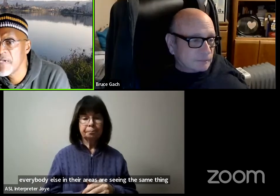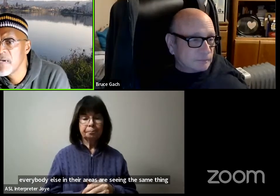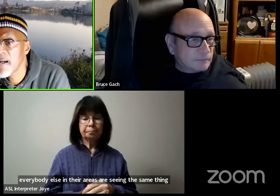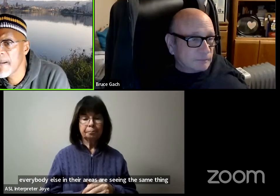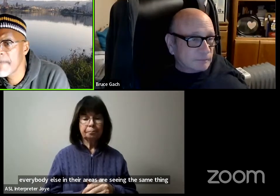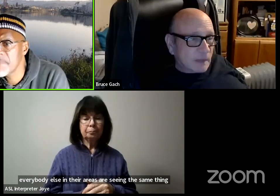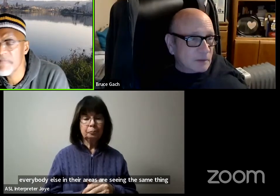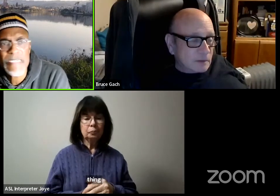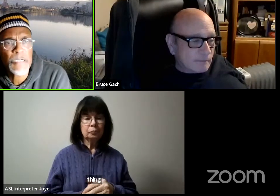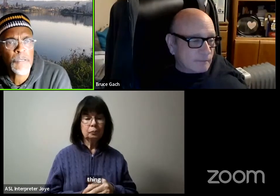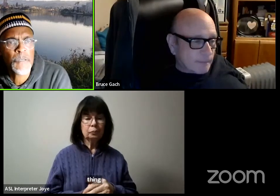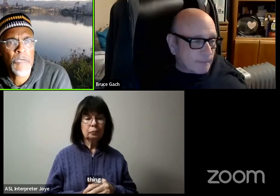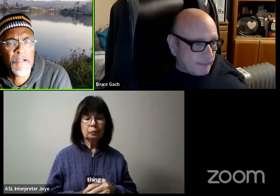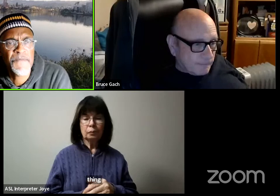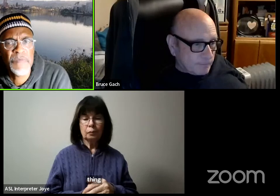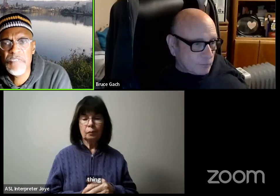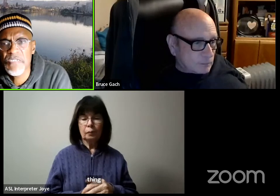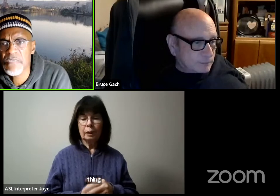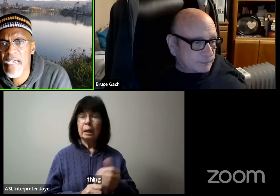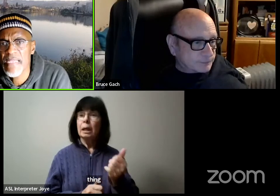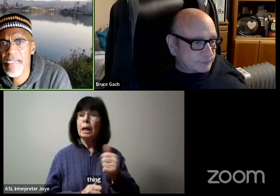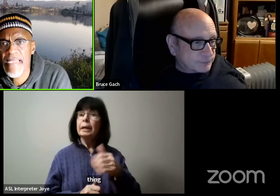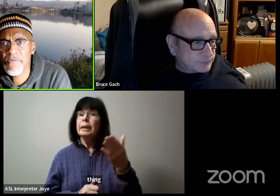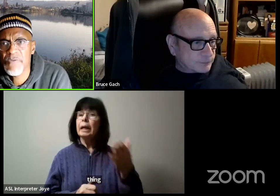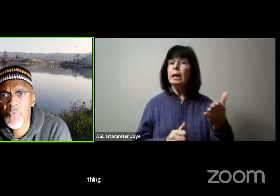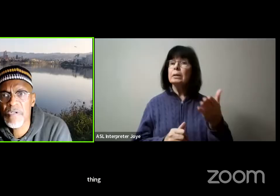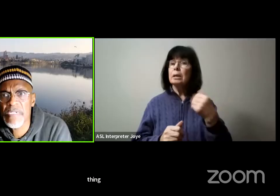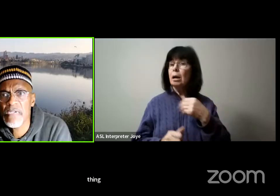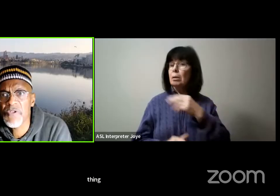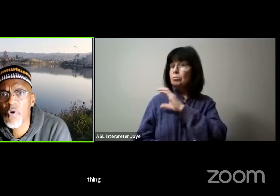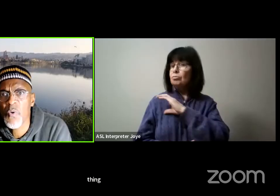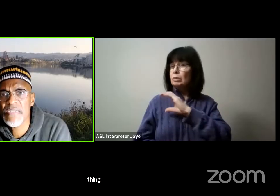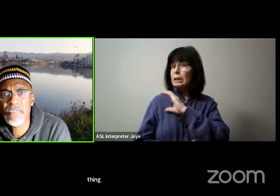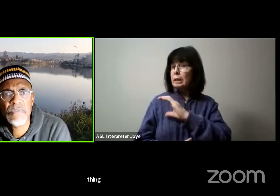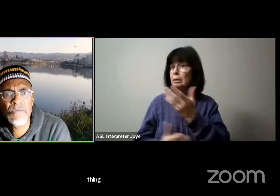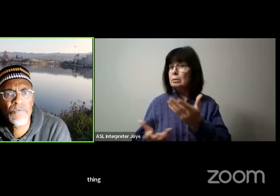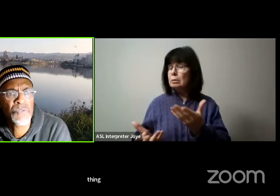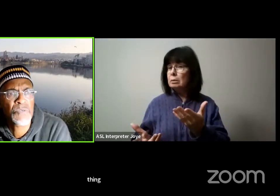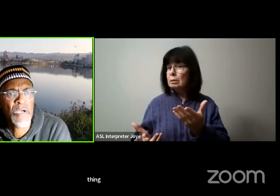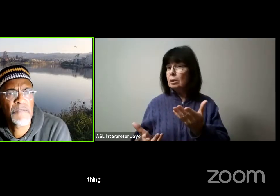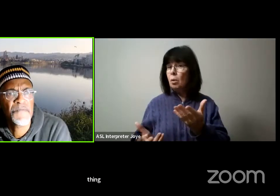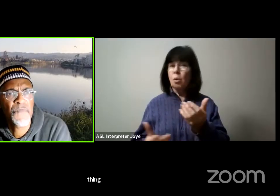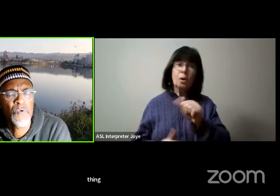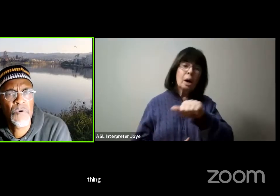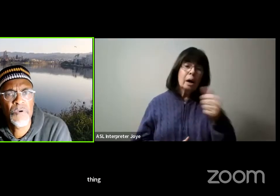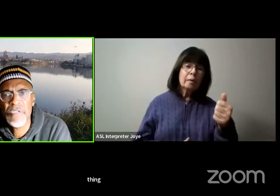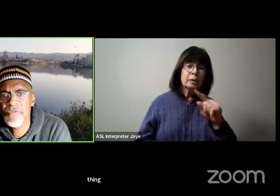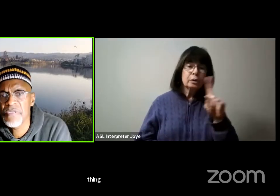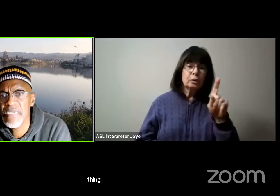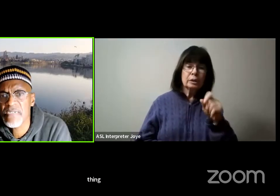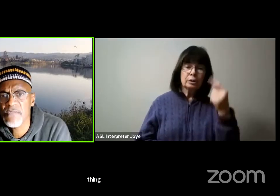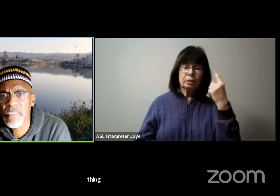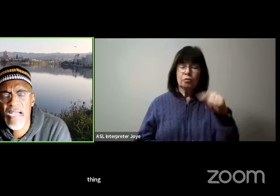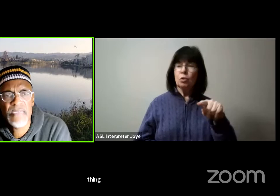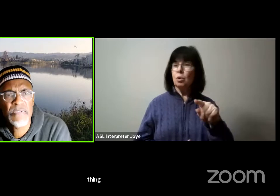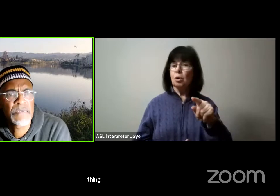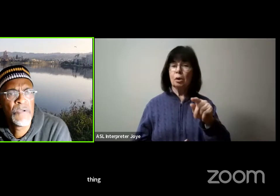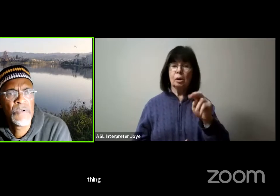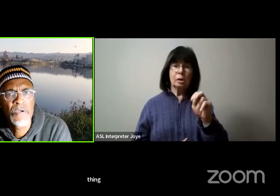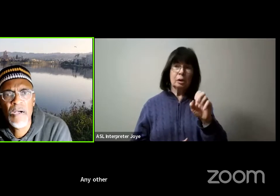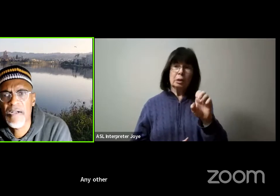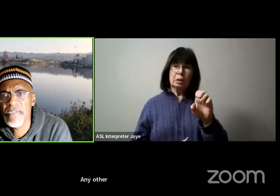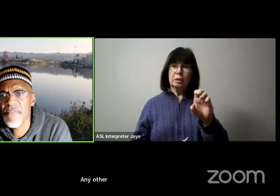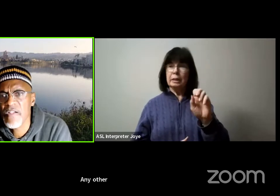that. Anybody else from the clinician side, and as well, any other questions for either Nick,